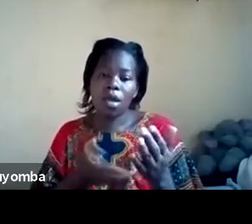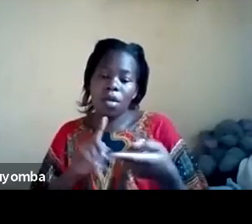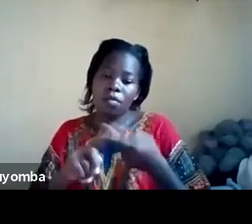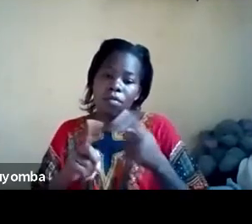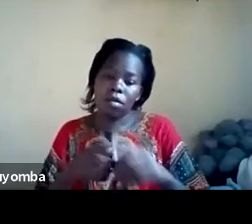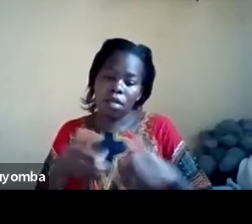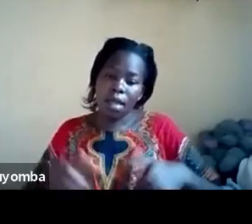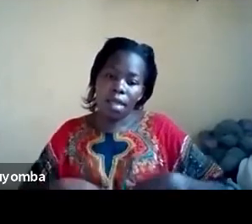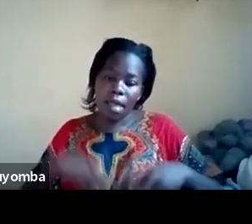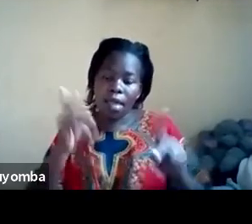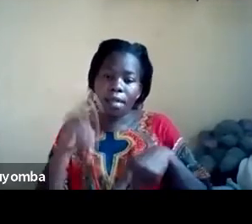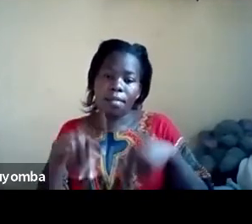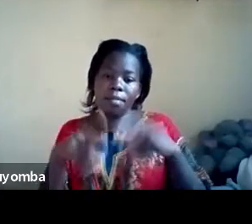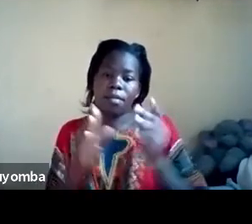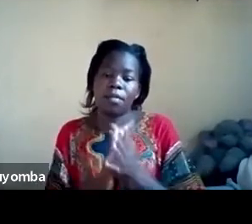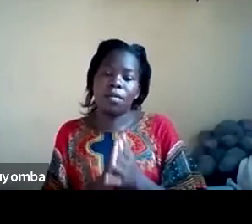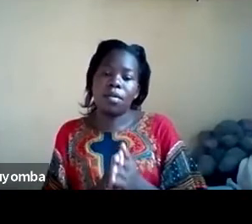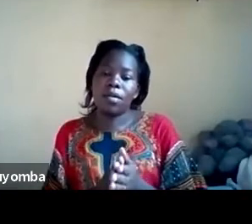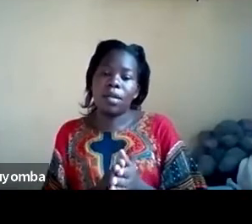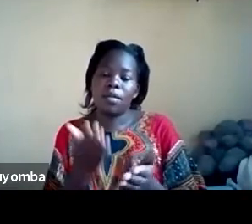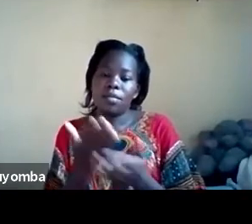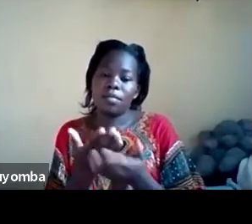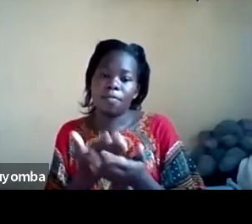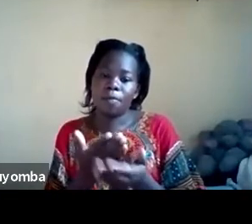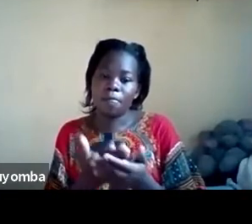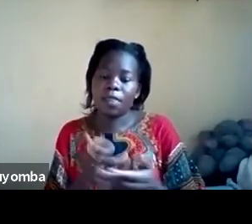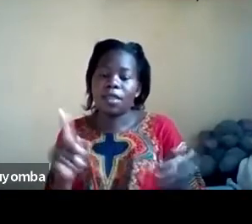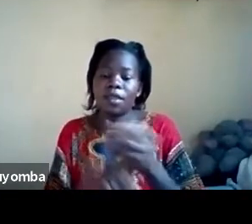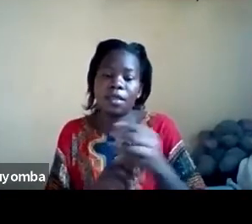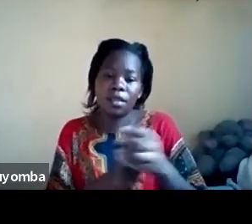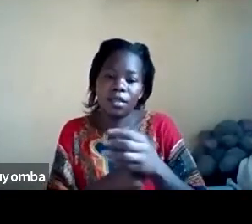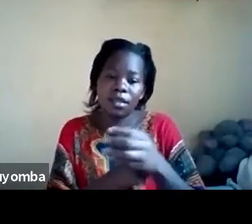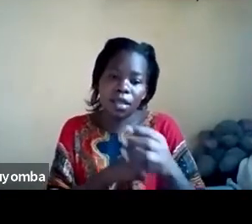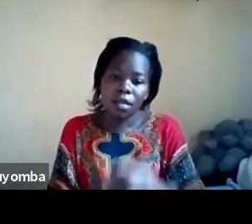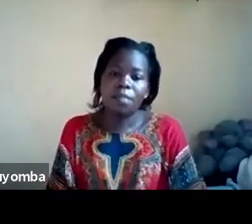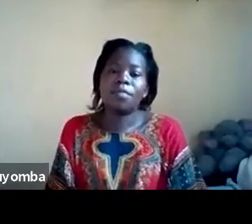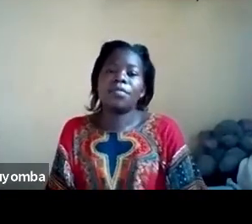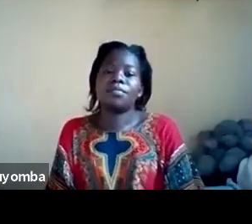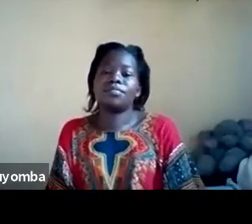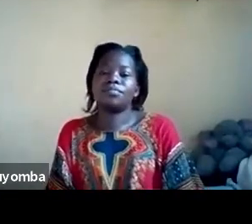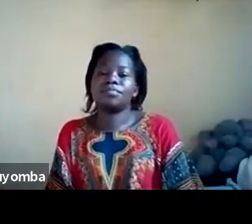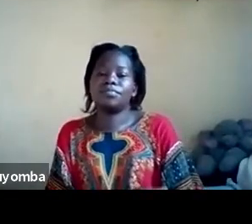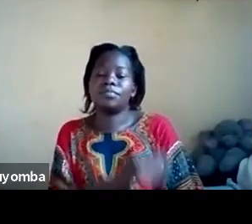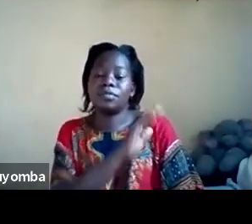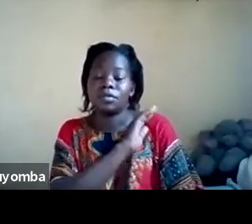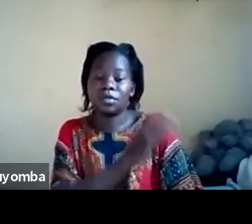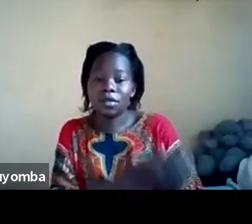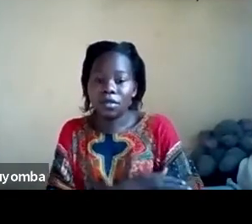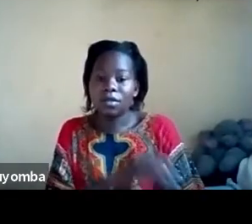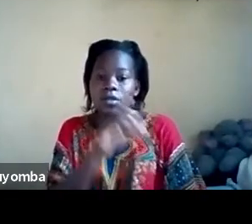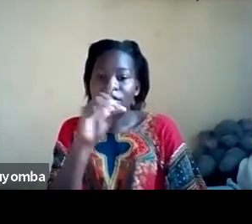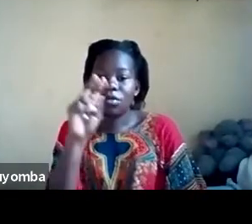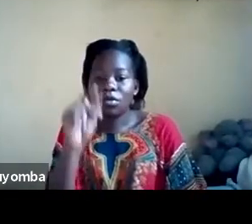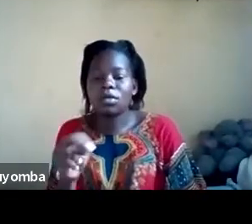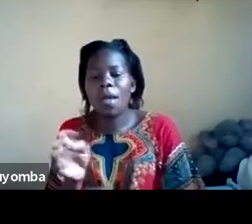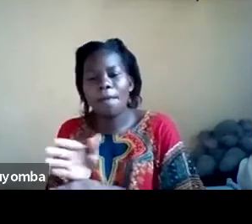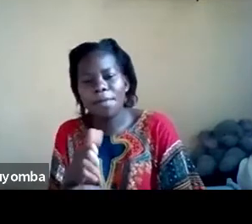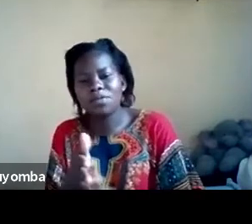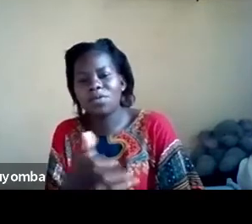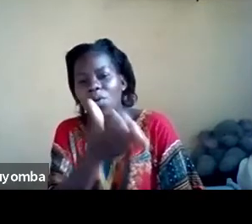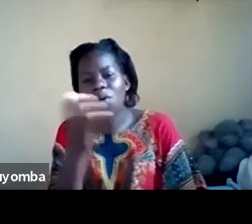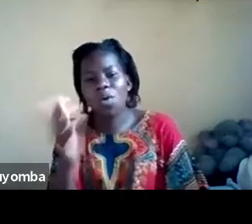that meet all this sector support and energized nurses, the DONs, the Stanbics, the ministry, meet them